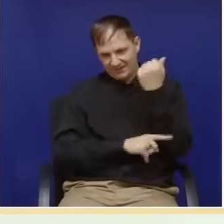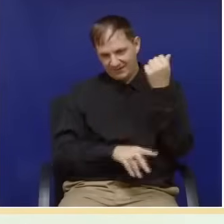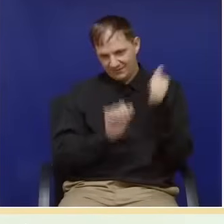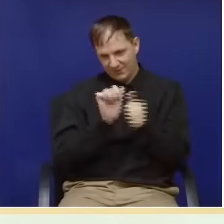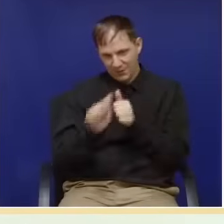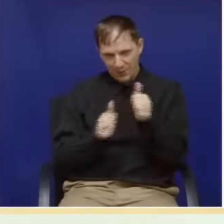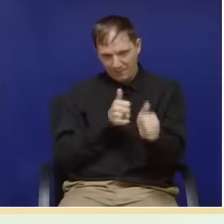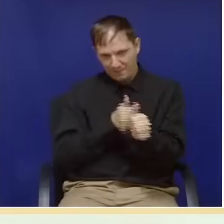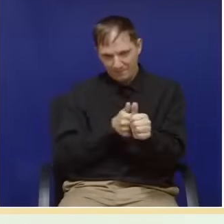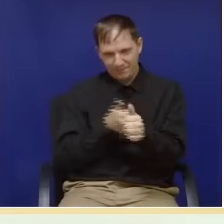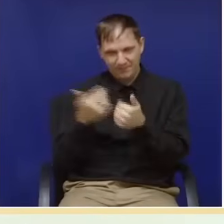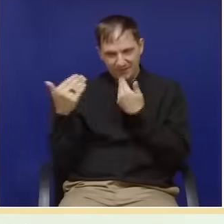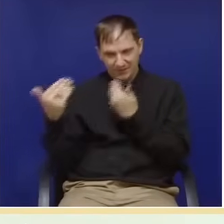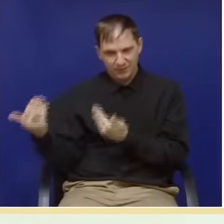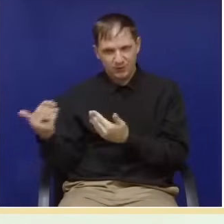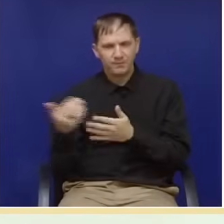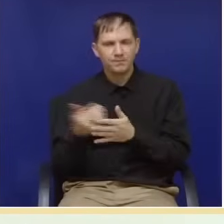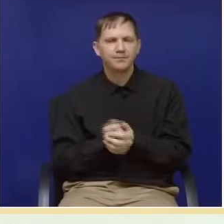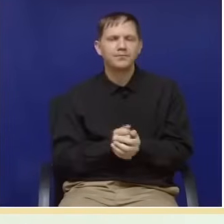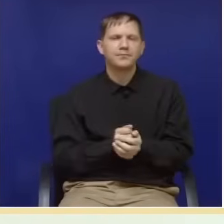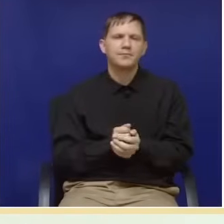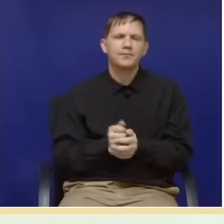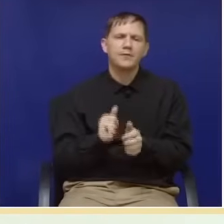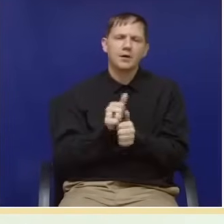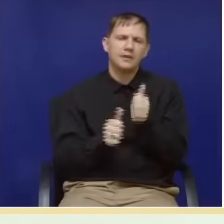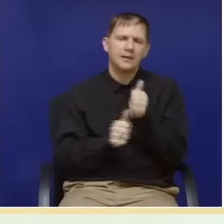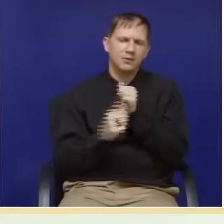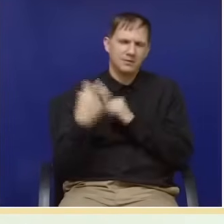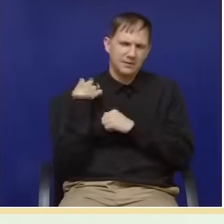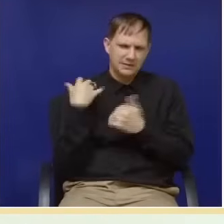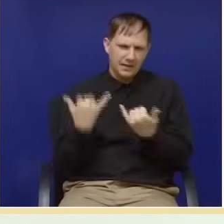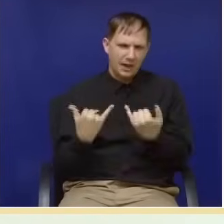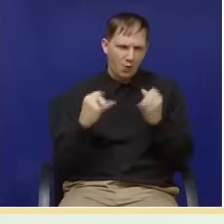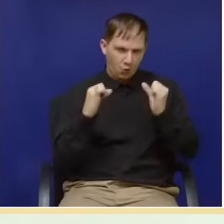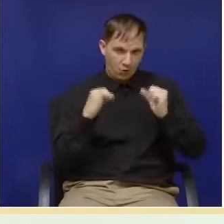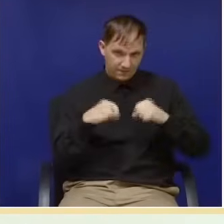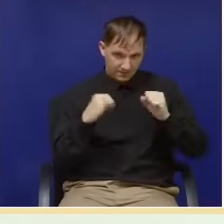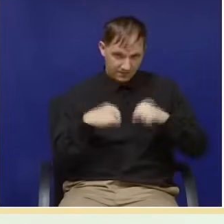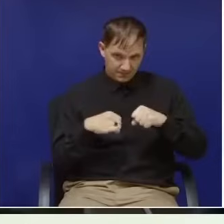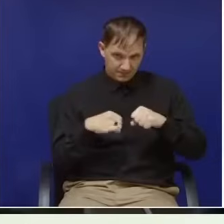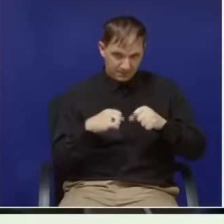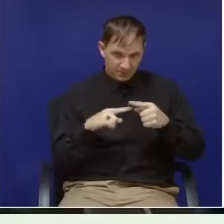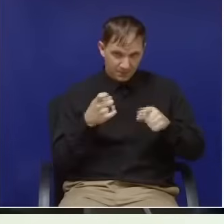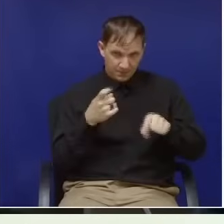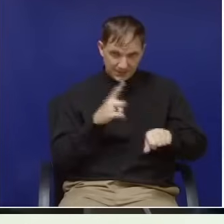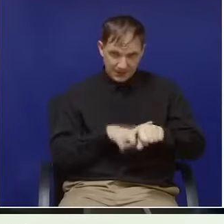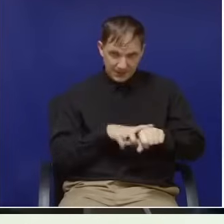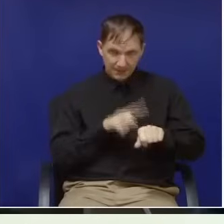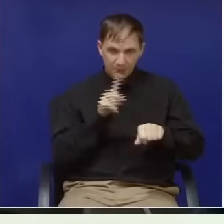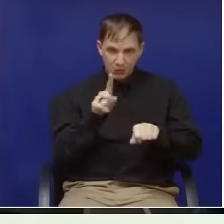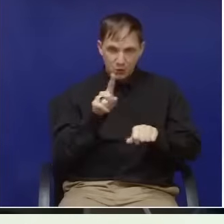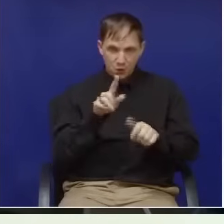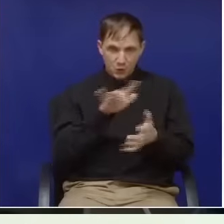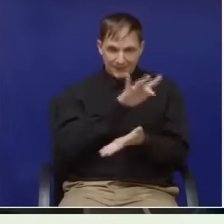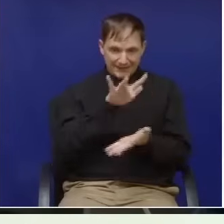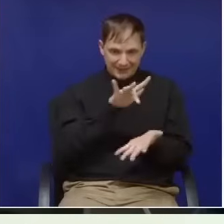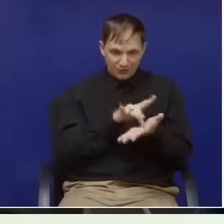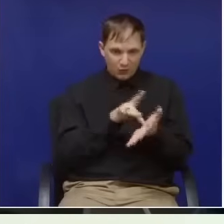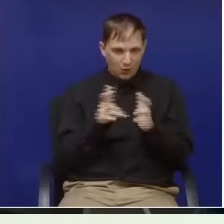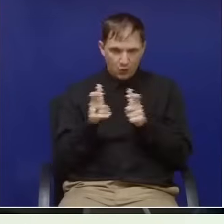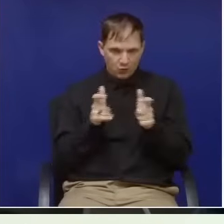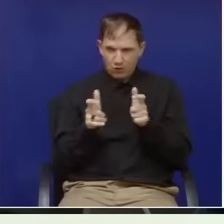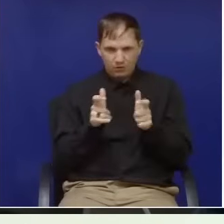Chair. Honorable Deputy Minister, you've just confirmed that since you have decentralized the fixing